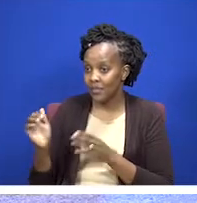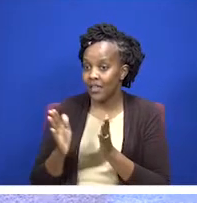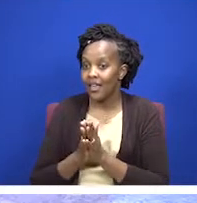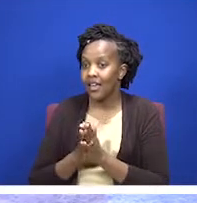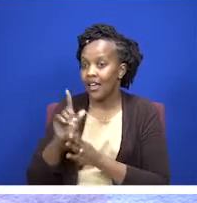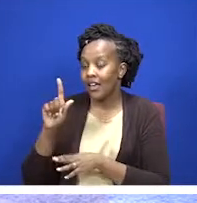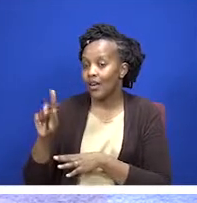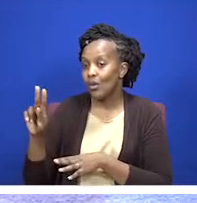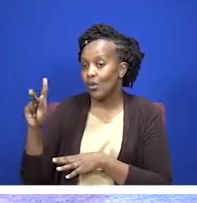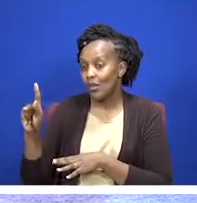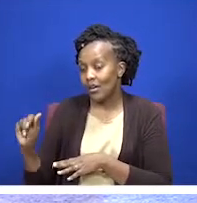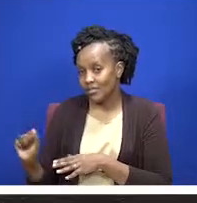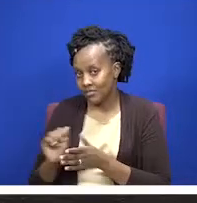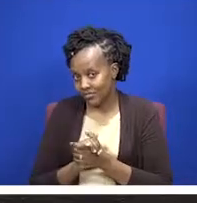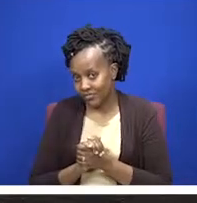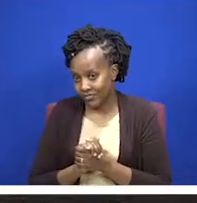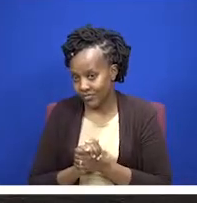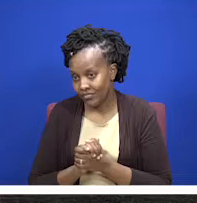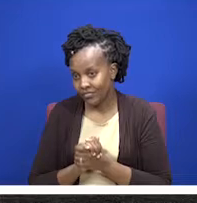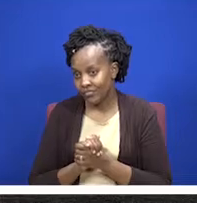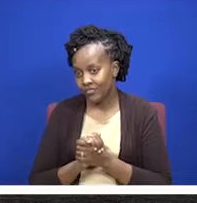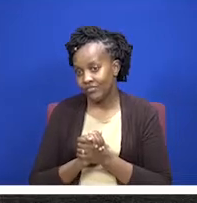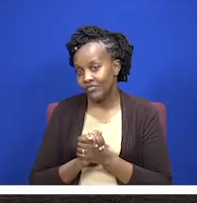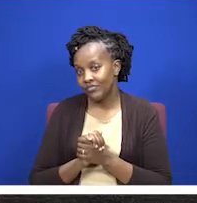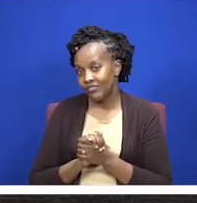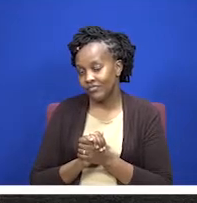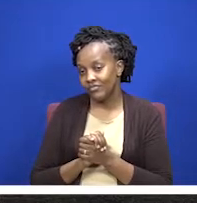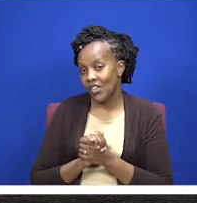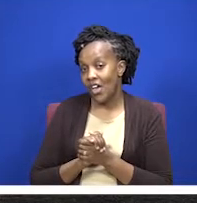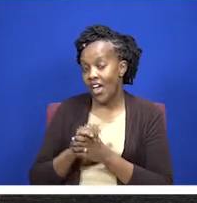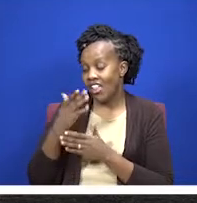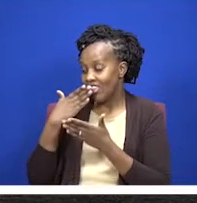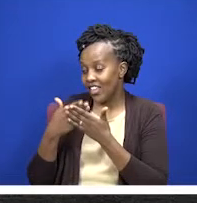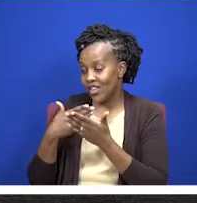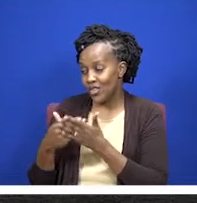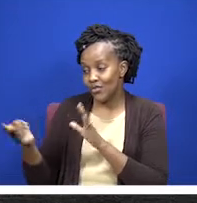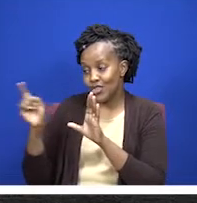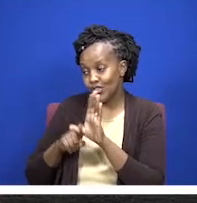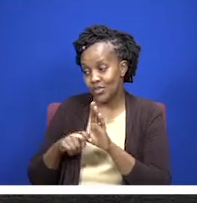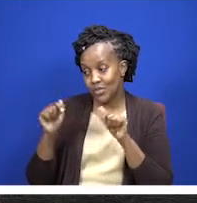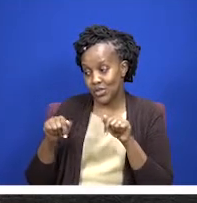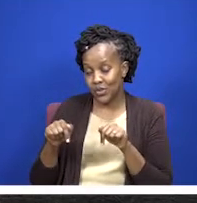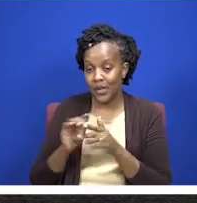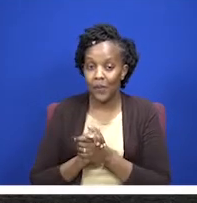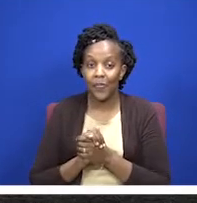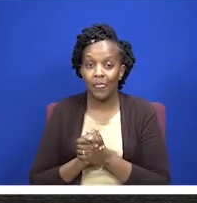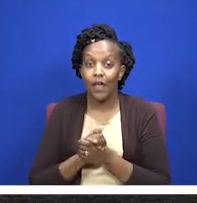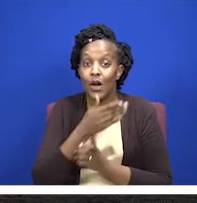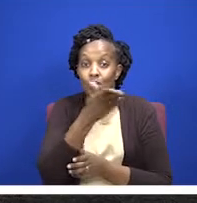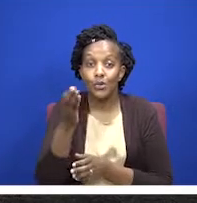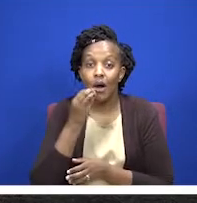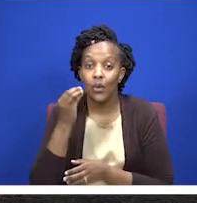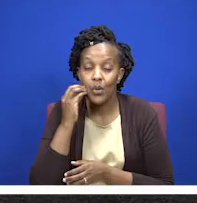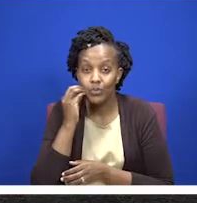from Sutamgom. Thank you very much, Aida and Luca, for joining me in this lesson. Guys at home, I want